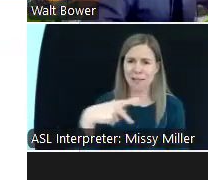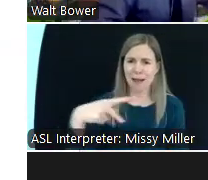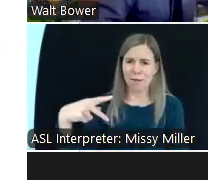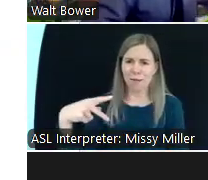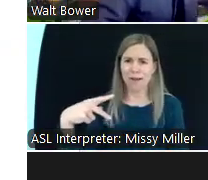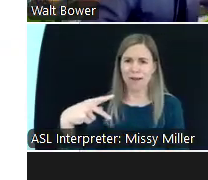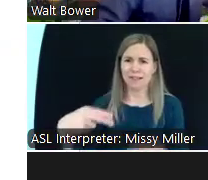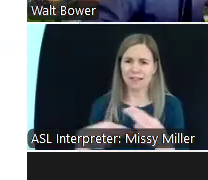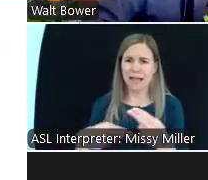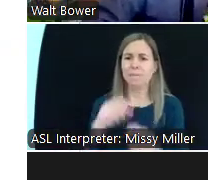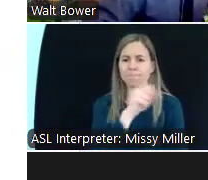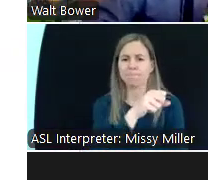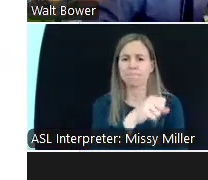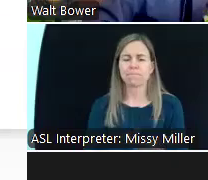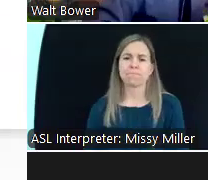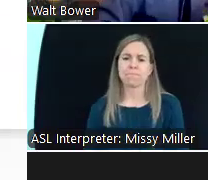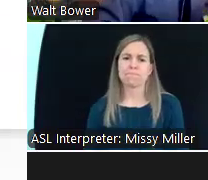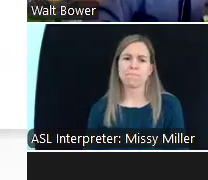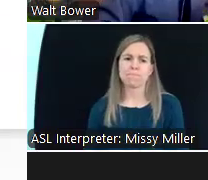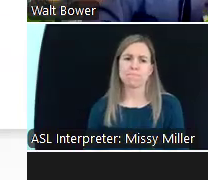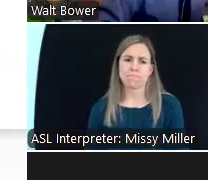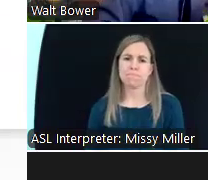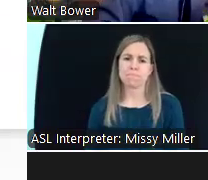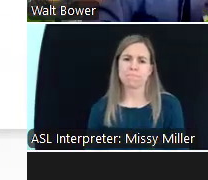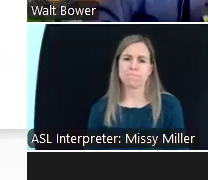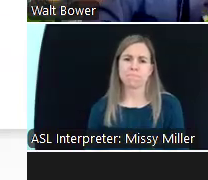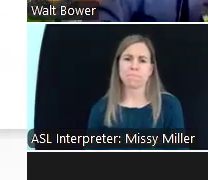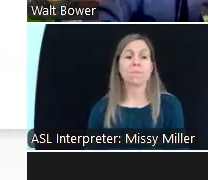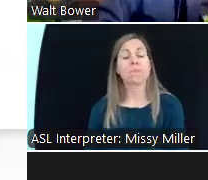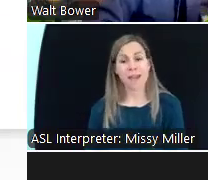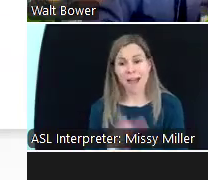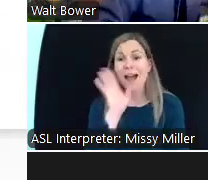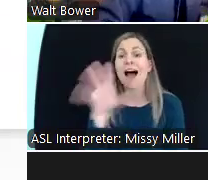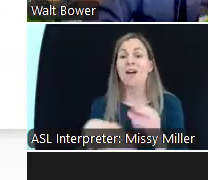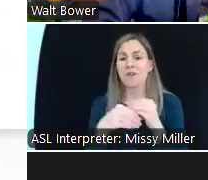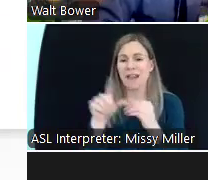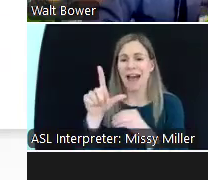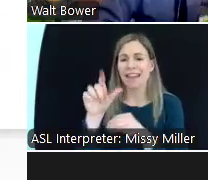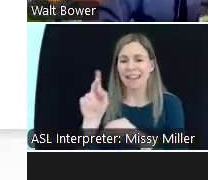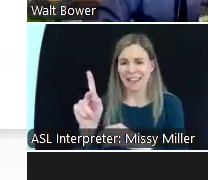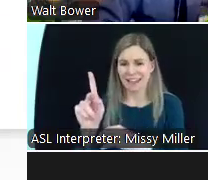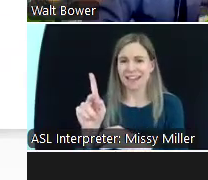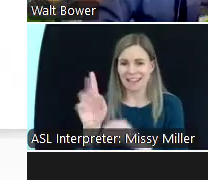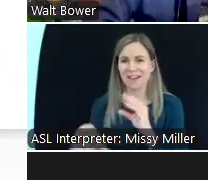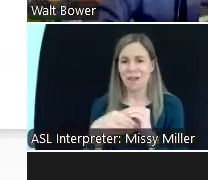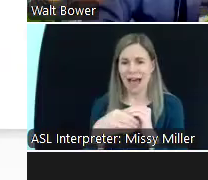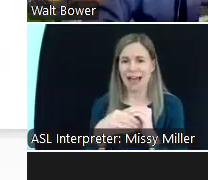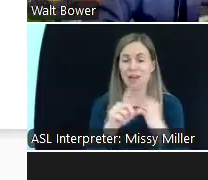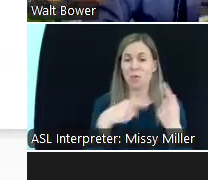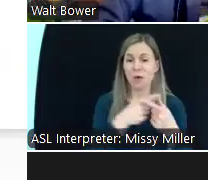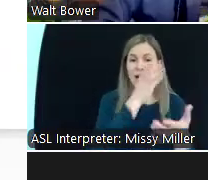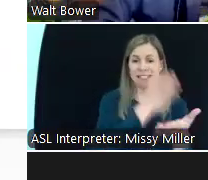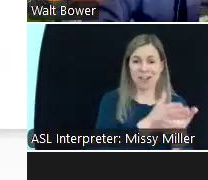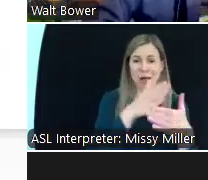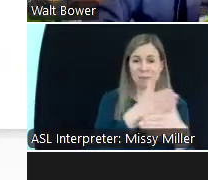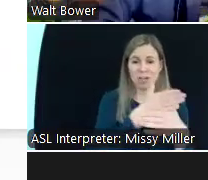can still see the PowerPoint. Okay, well, I will put the links in here. After I quit sharing my screen, what I'll do is I will